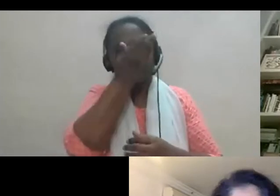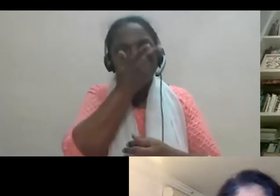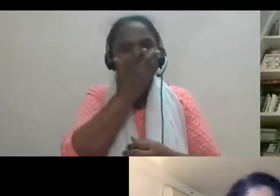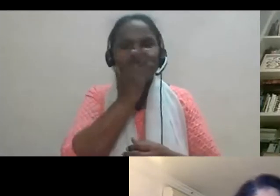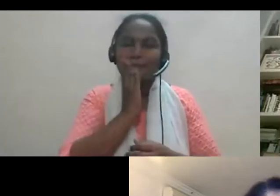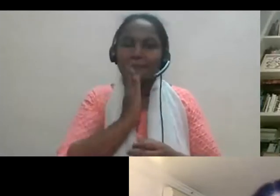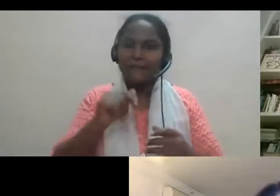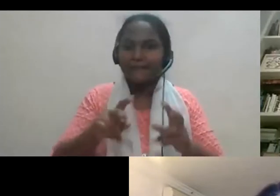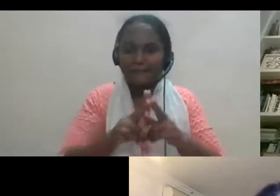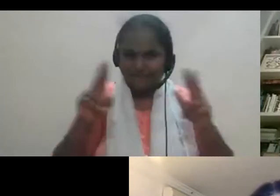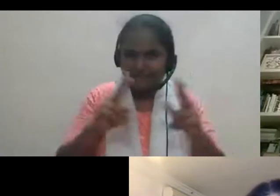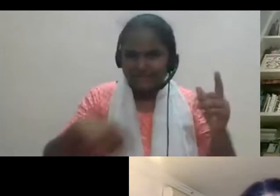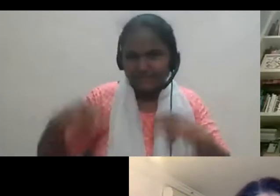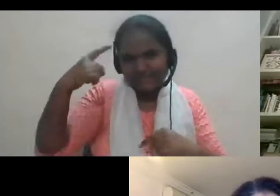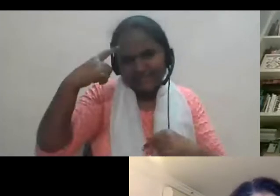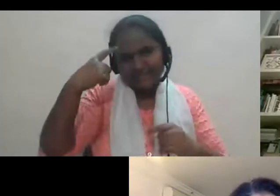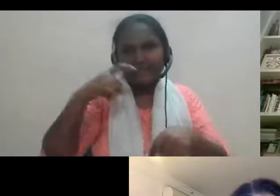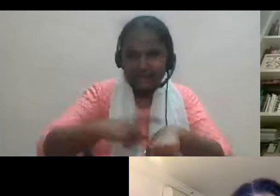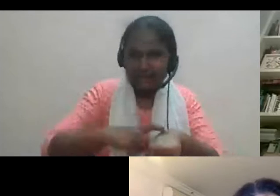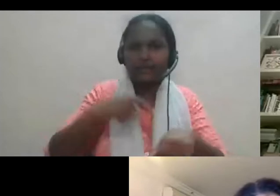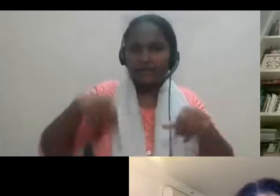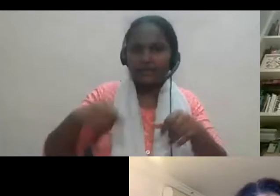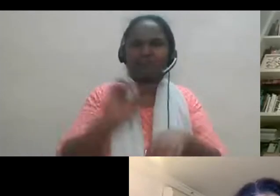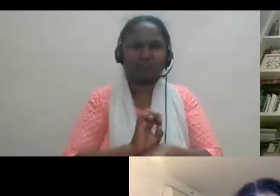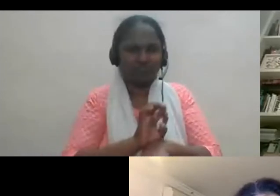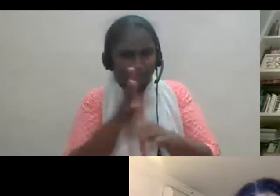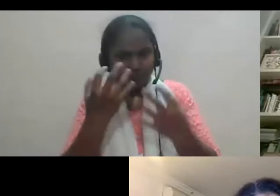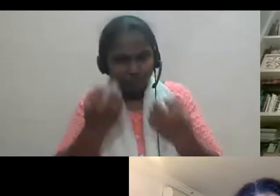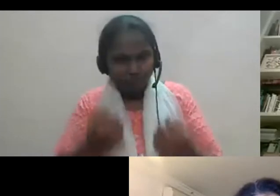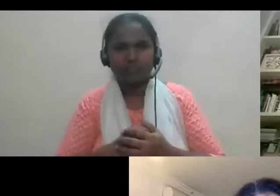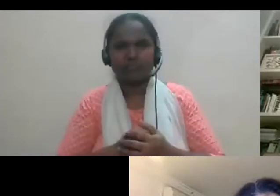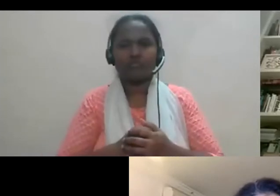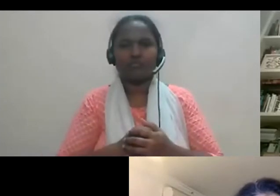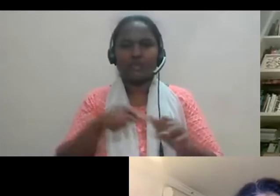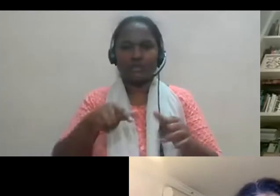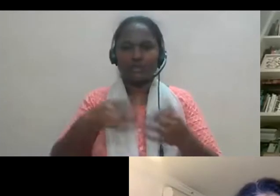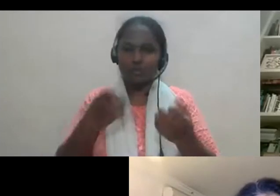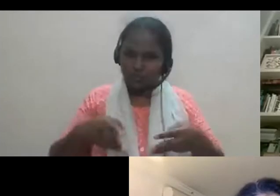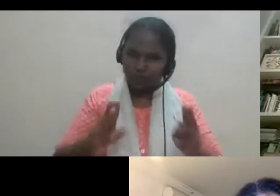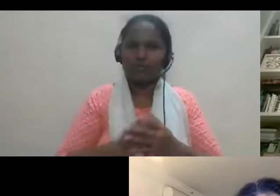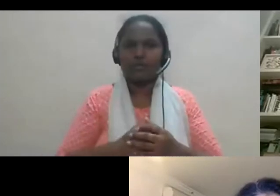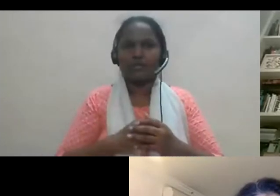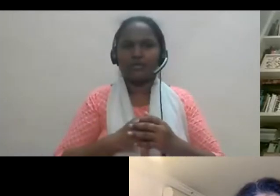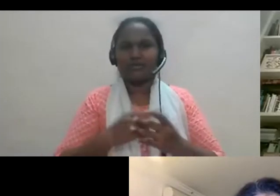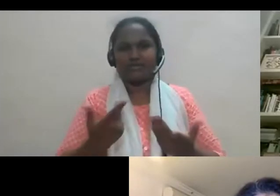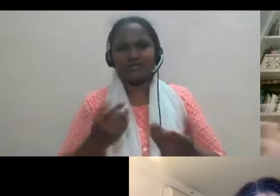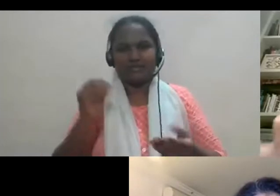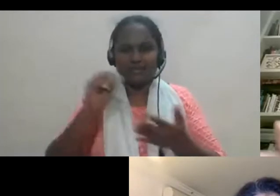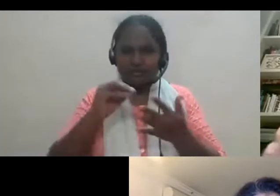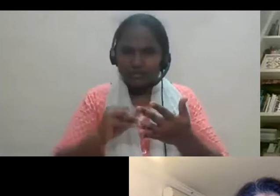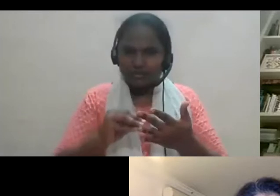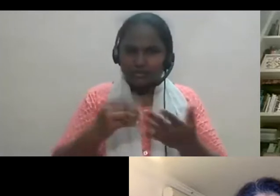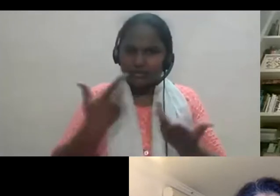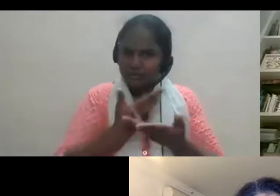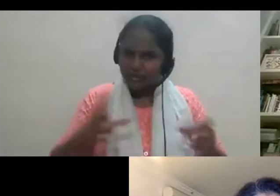and it's very, I think, timely that this pandemic has, in a way, has given us the opportunity to mm-hmm.